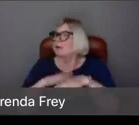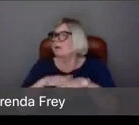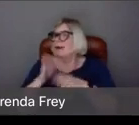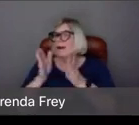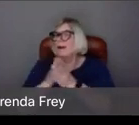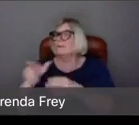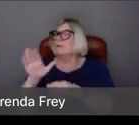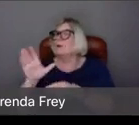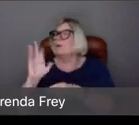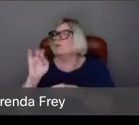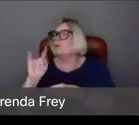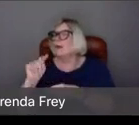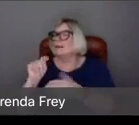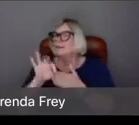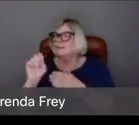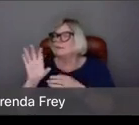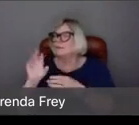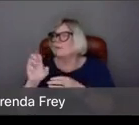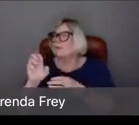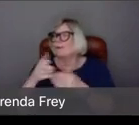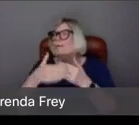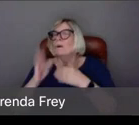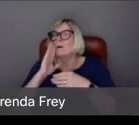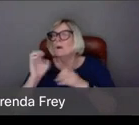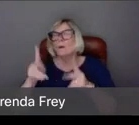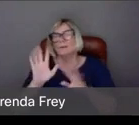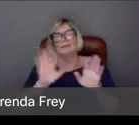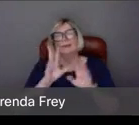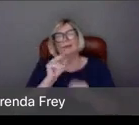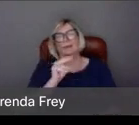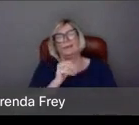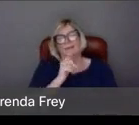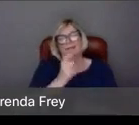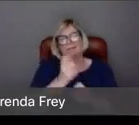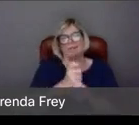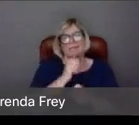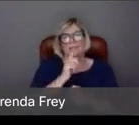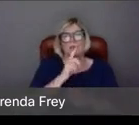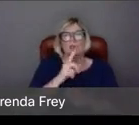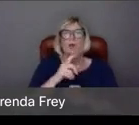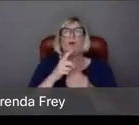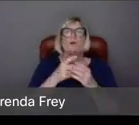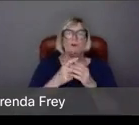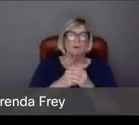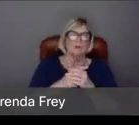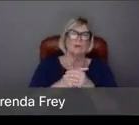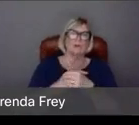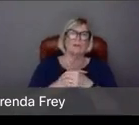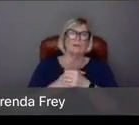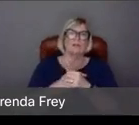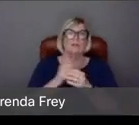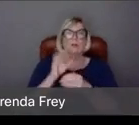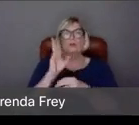true. Don't do that. But in addition to the credit score, what's behind that is really important too, and that's the credit